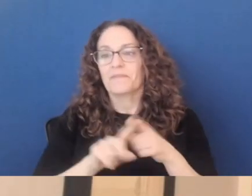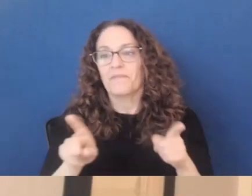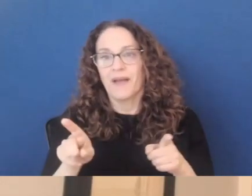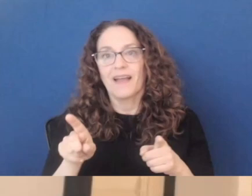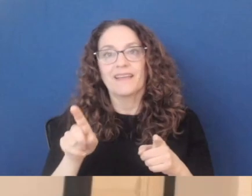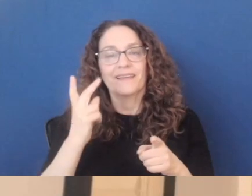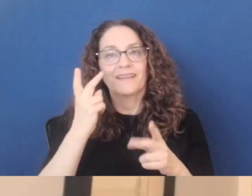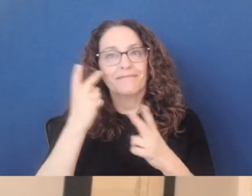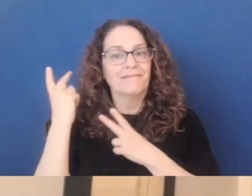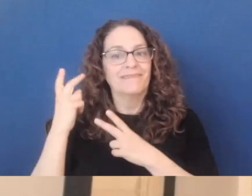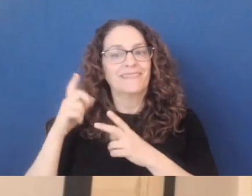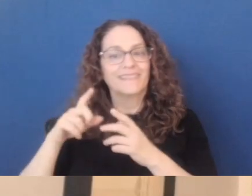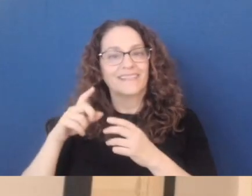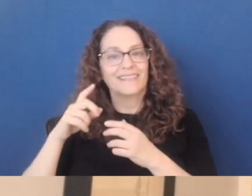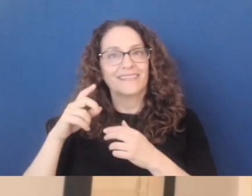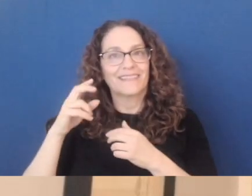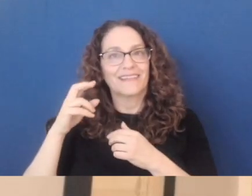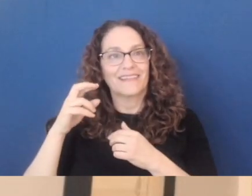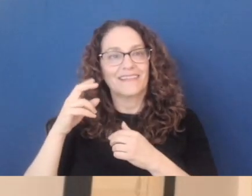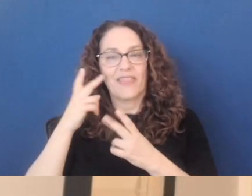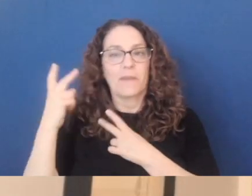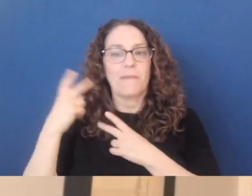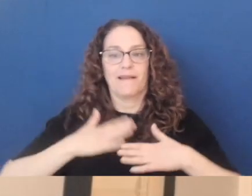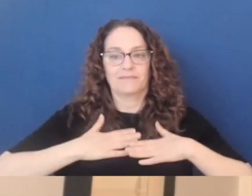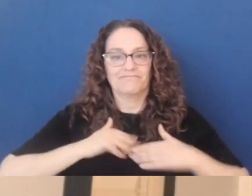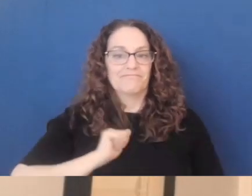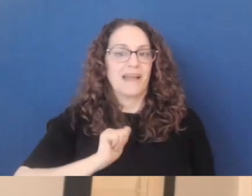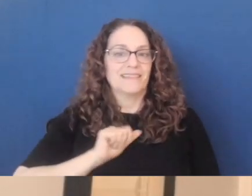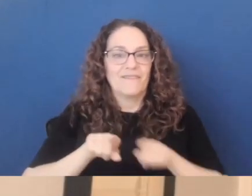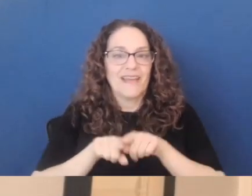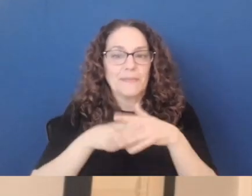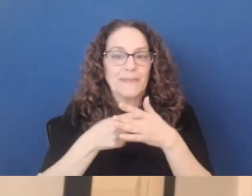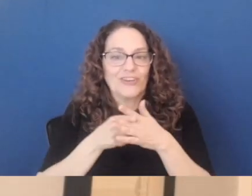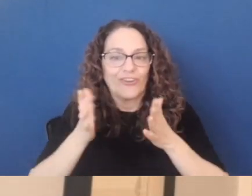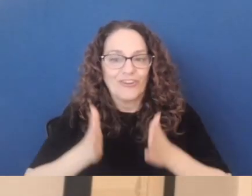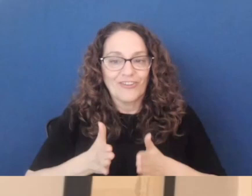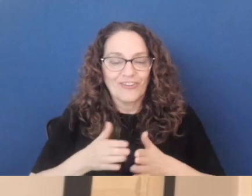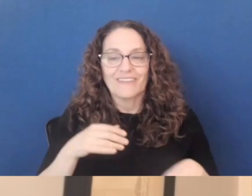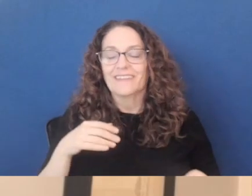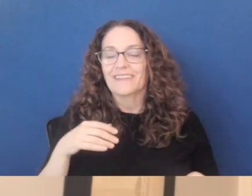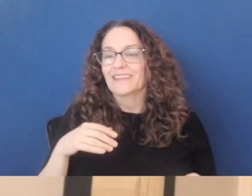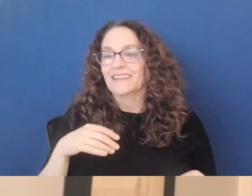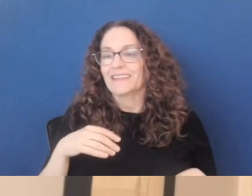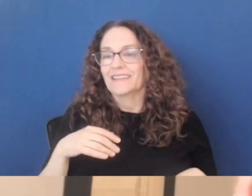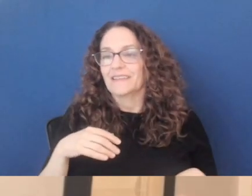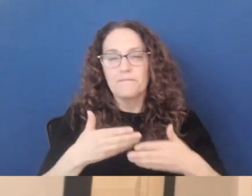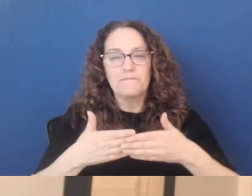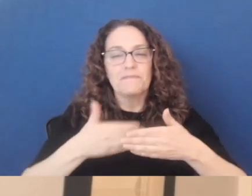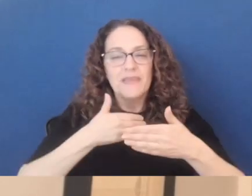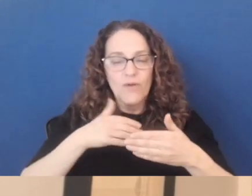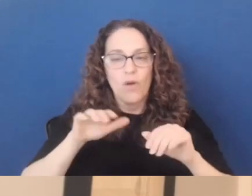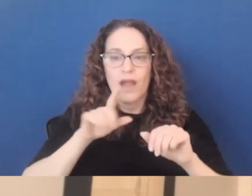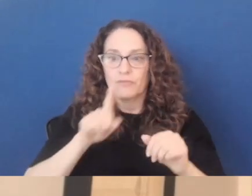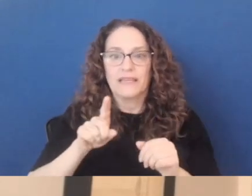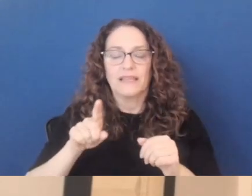my beginning meditator self before the concentration was deep enough to really access some of the reward